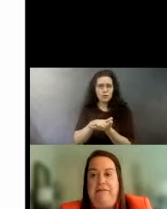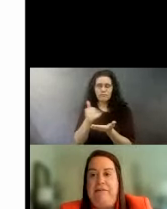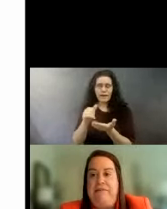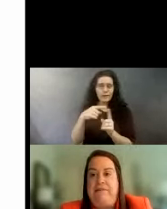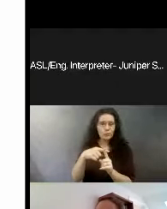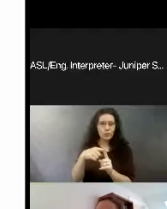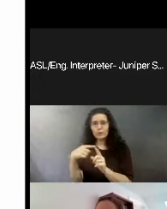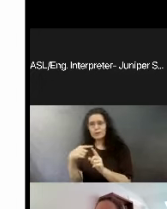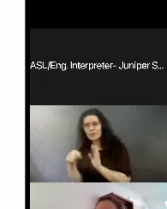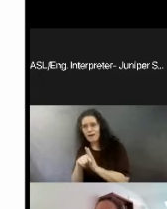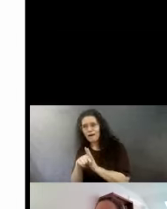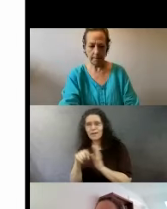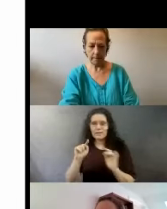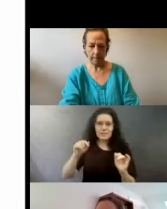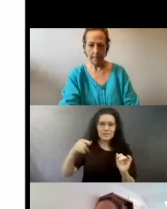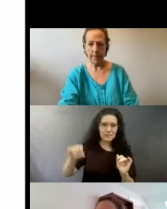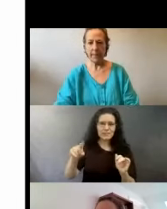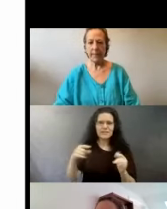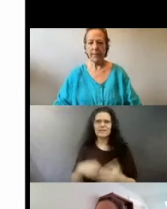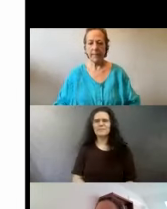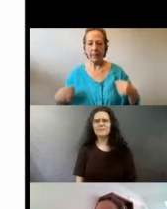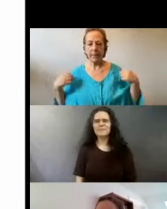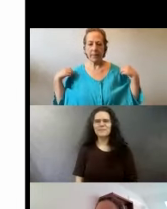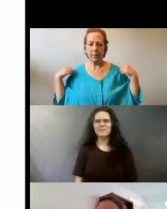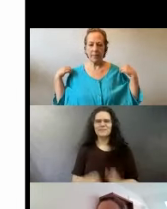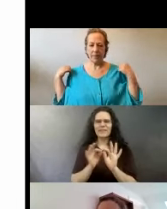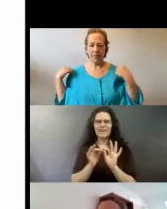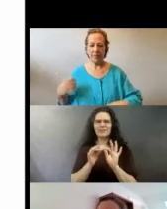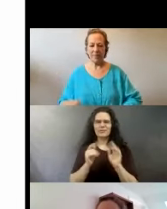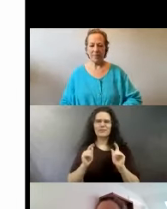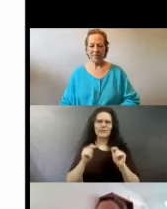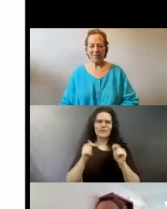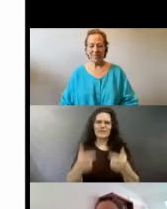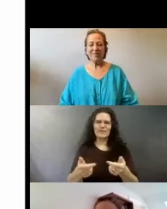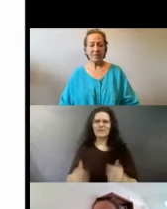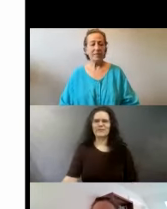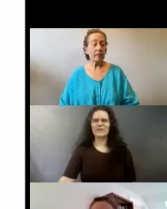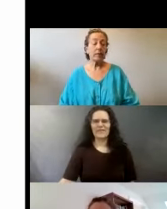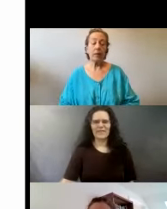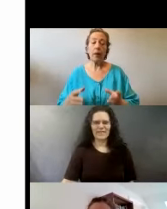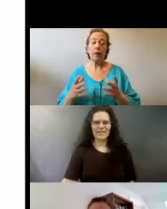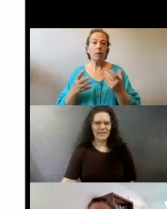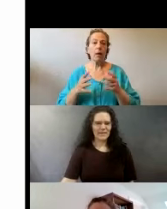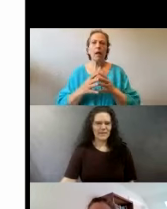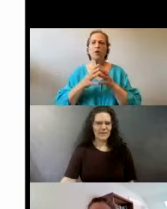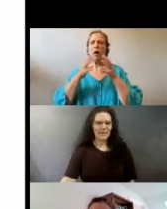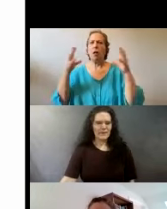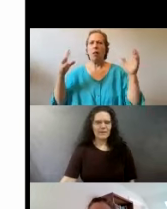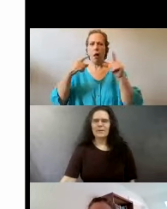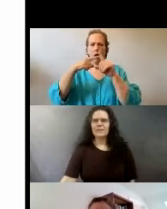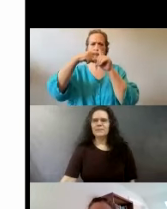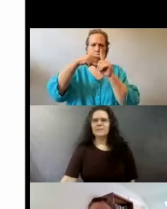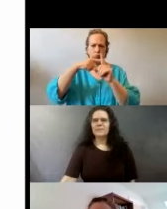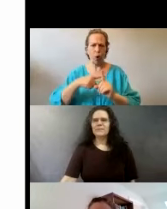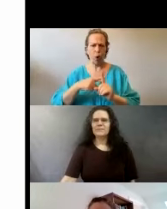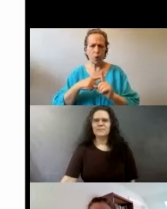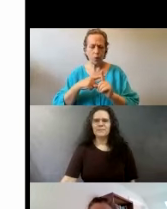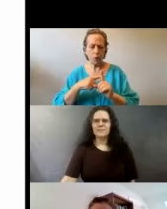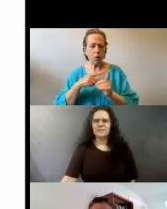have? Yeah, I think there's a lot of pros for sure. A law school is an